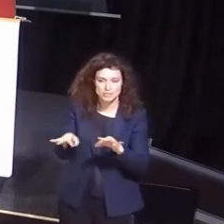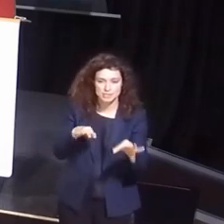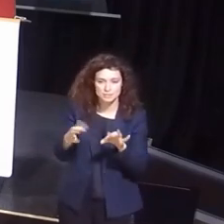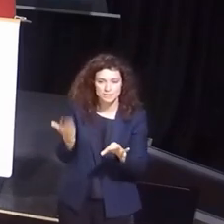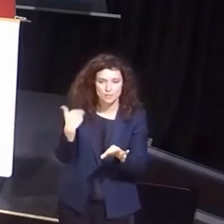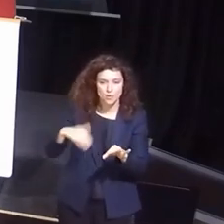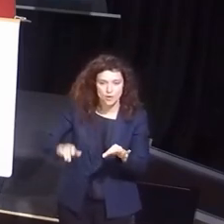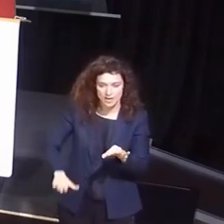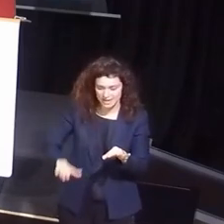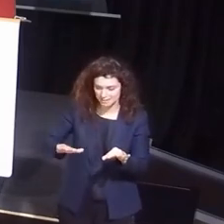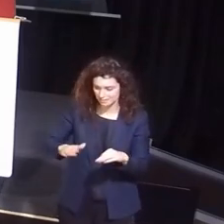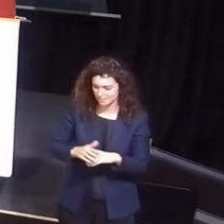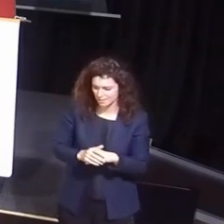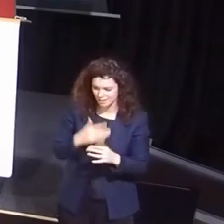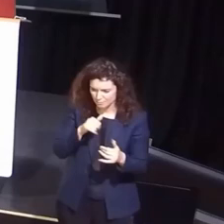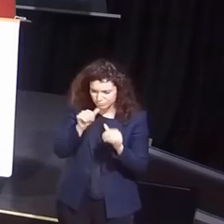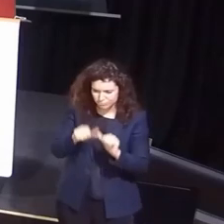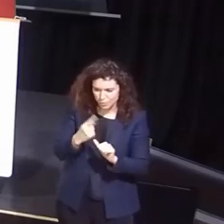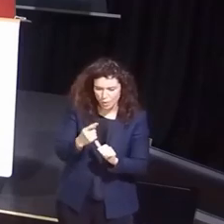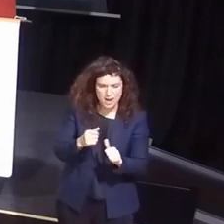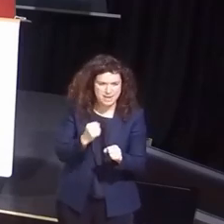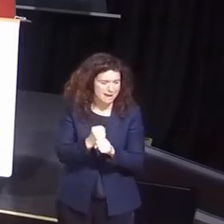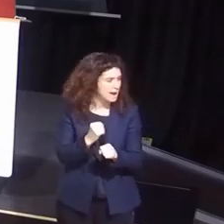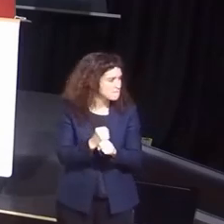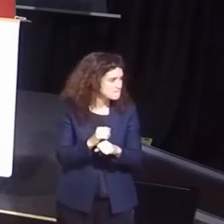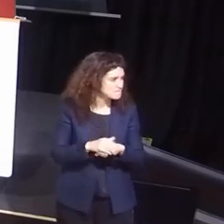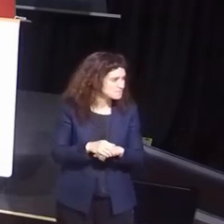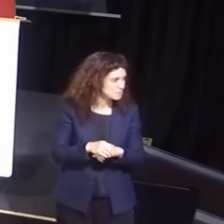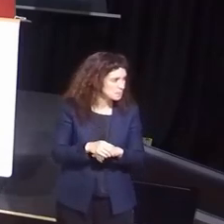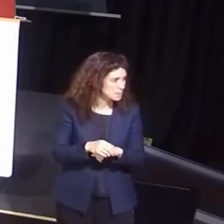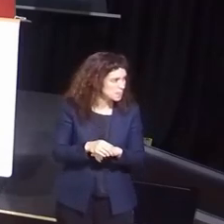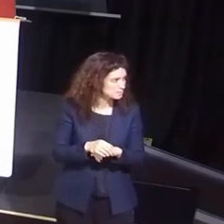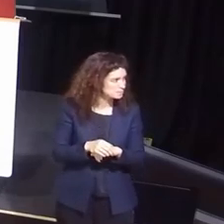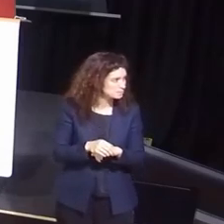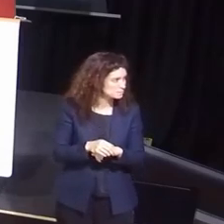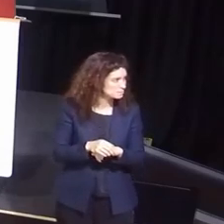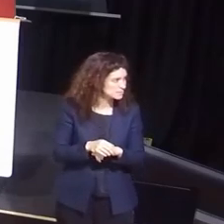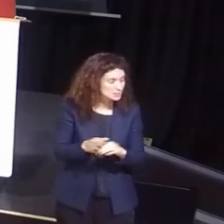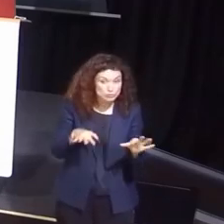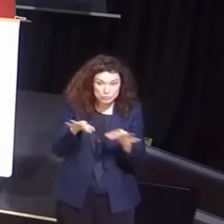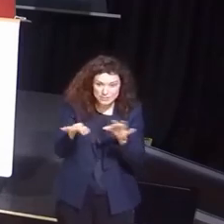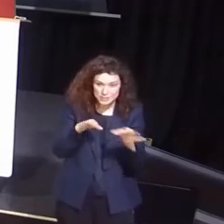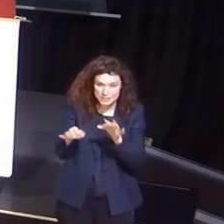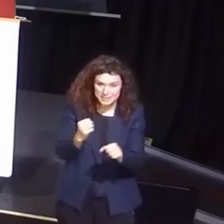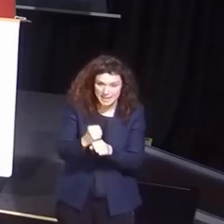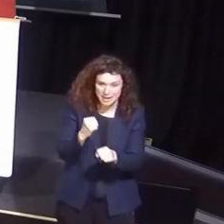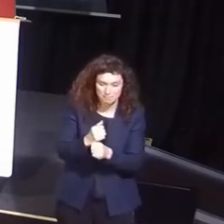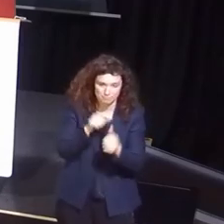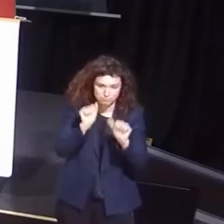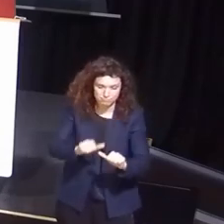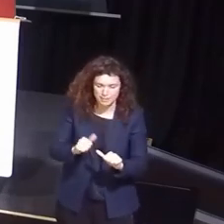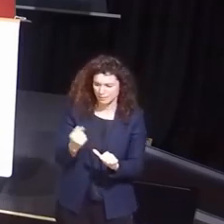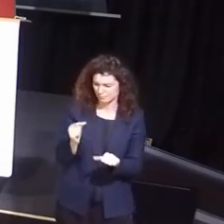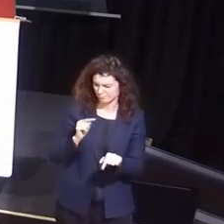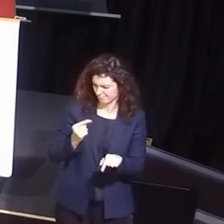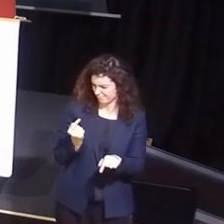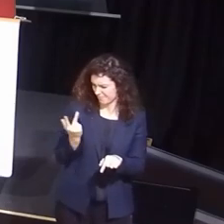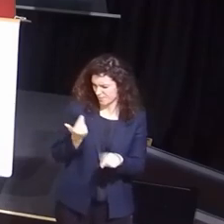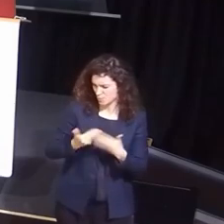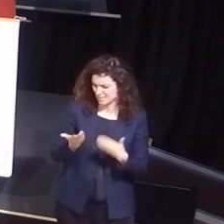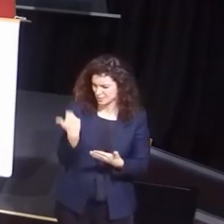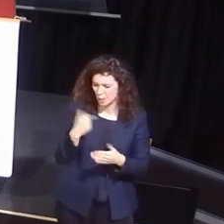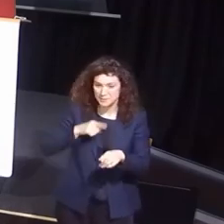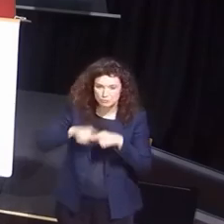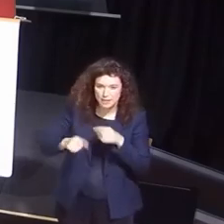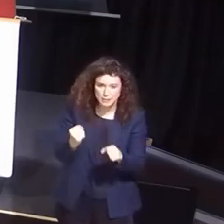love Command & Conquer Red Alert. Yes. Because it was very straightforward. Yes. I tried to play some Warhammer one the other day, and I was